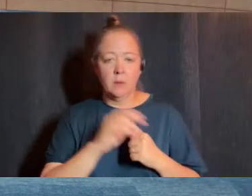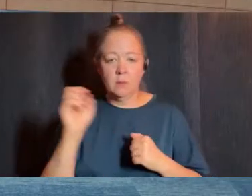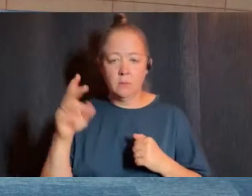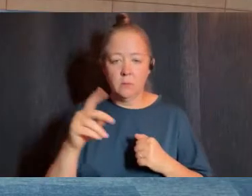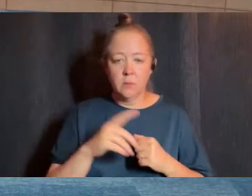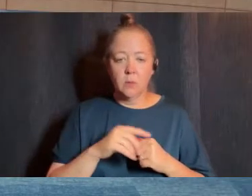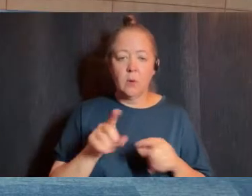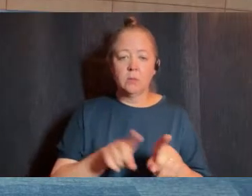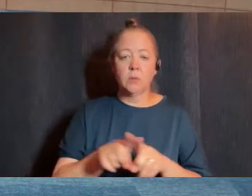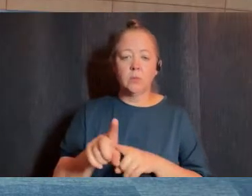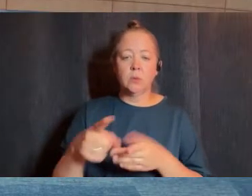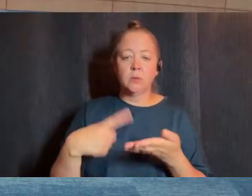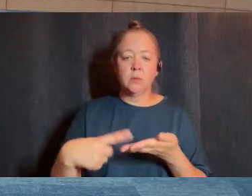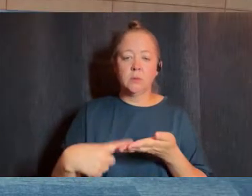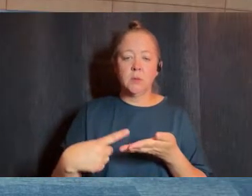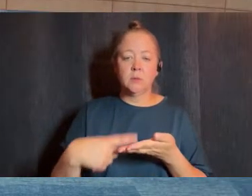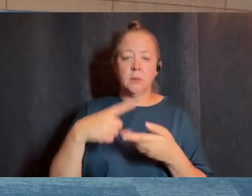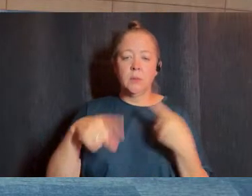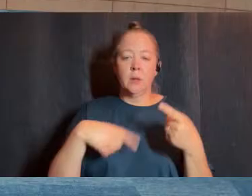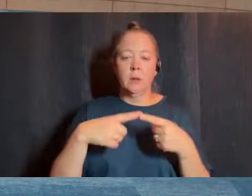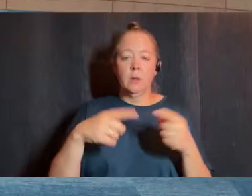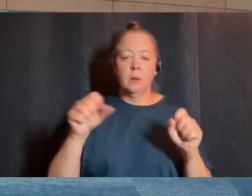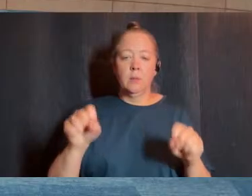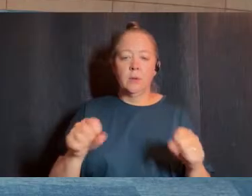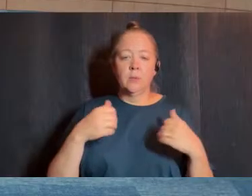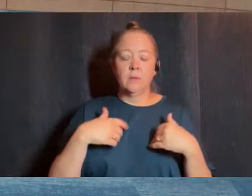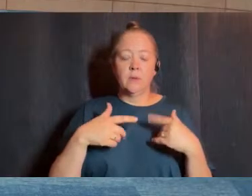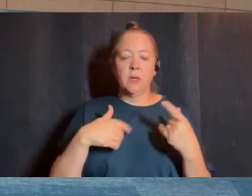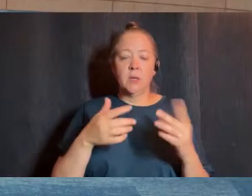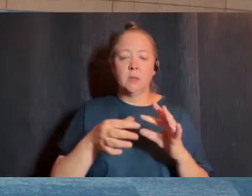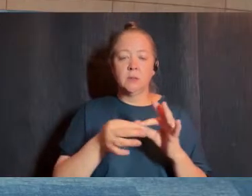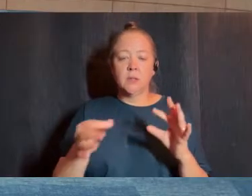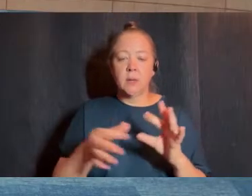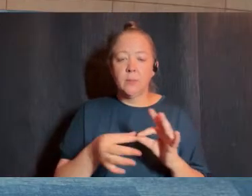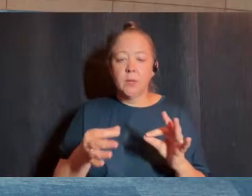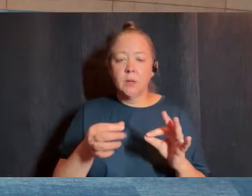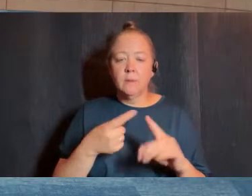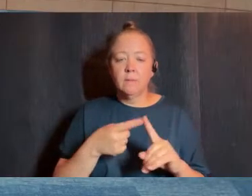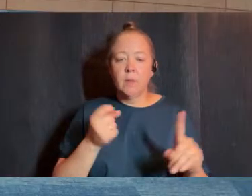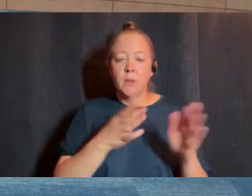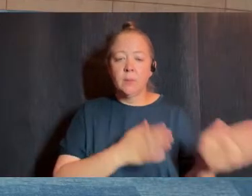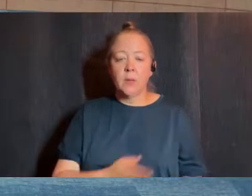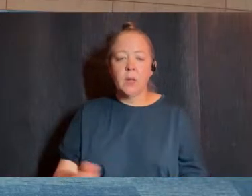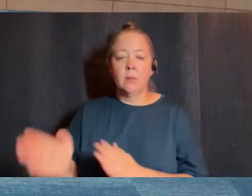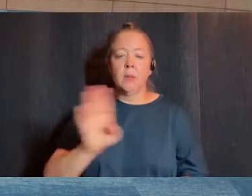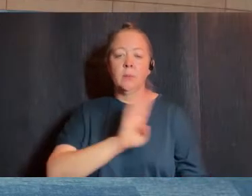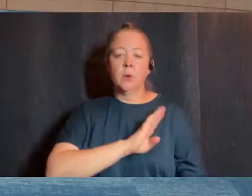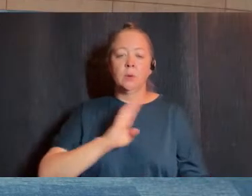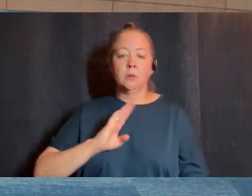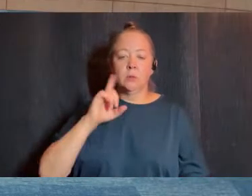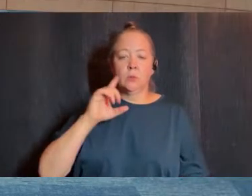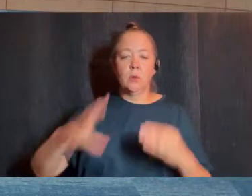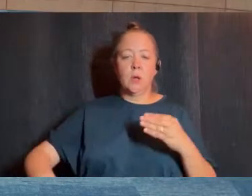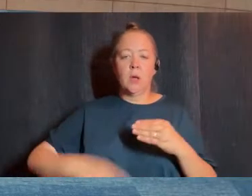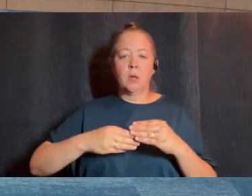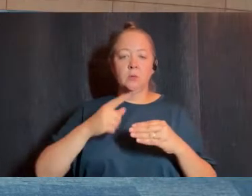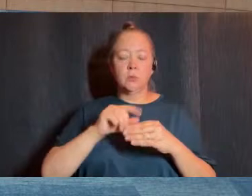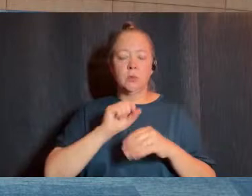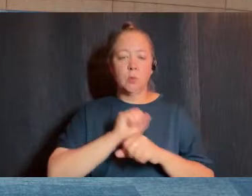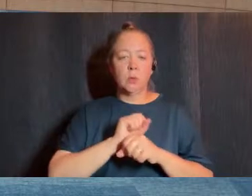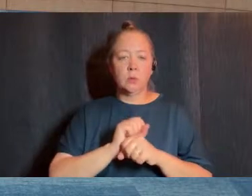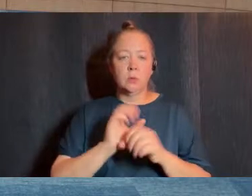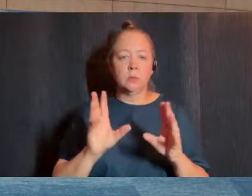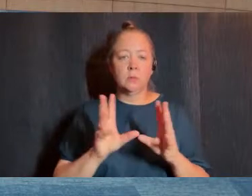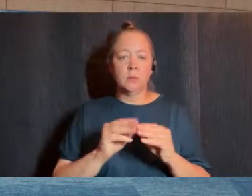board about the Port Towns plan to add to the work session. Yes, I would like to add that to the work session.